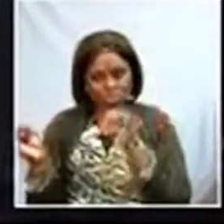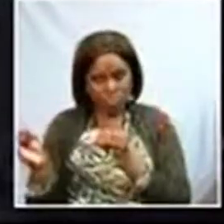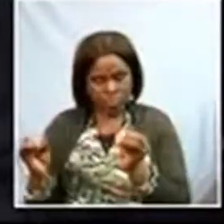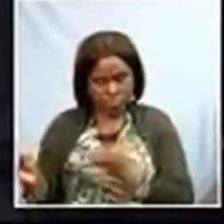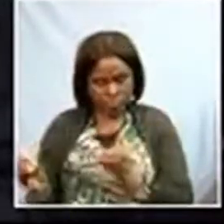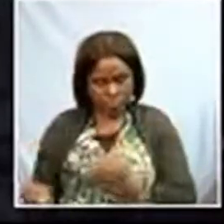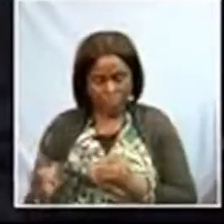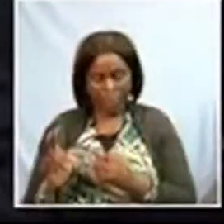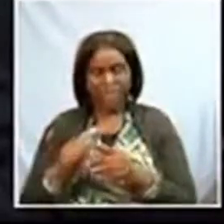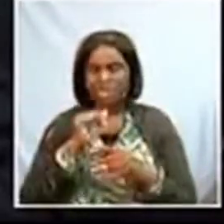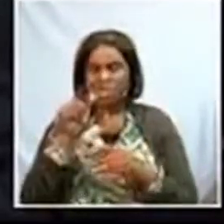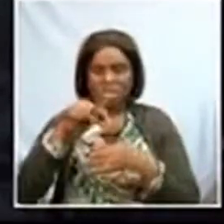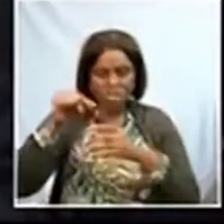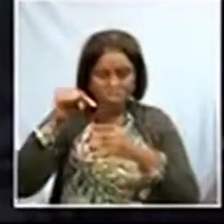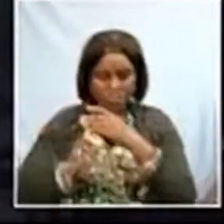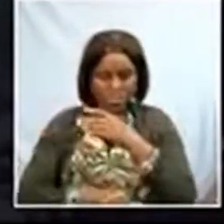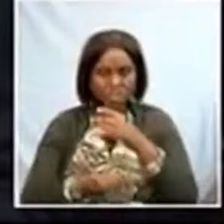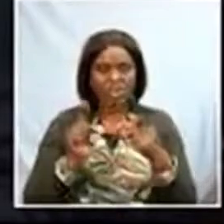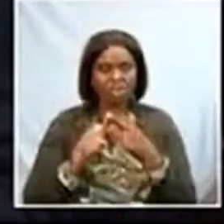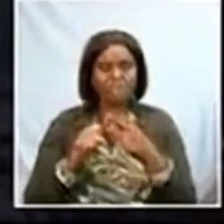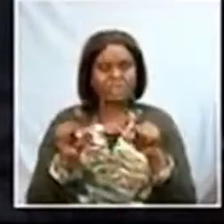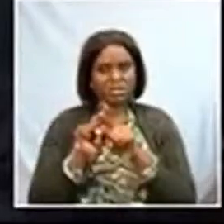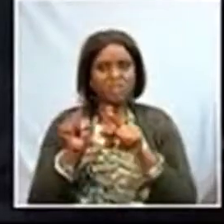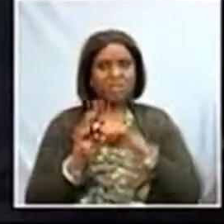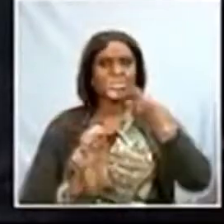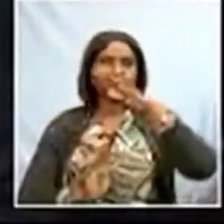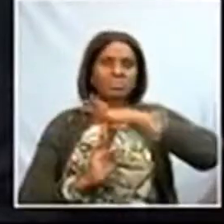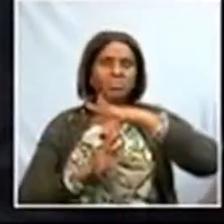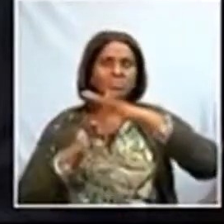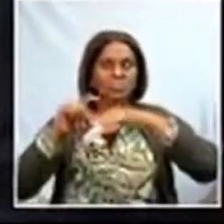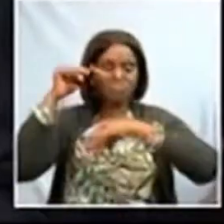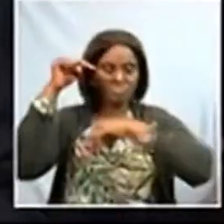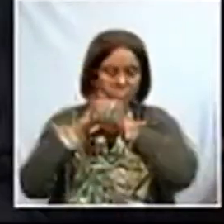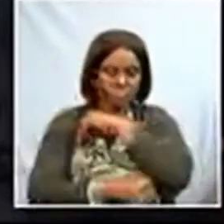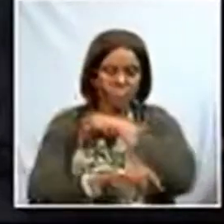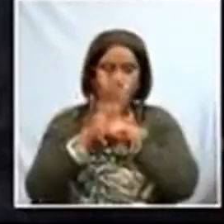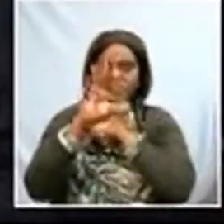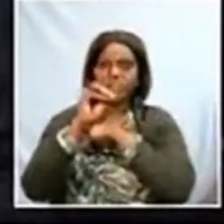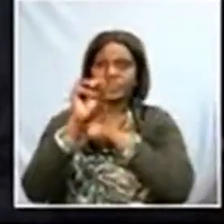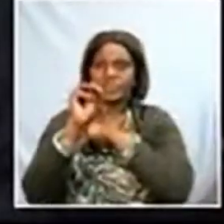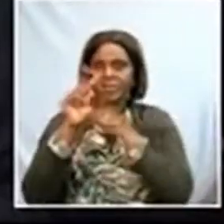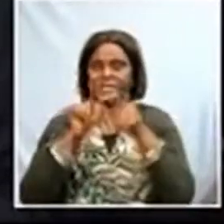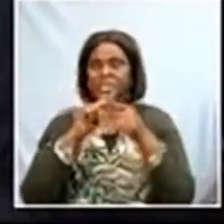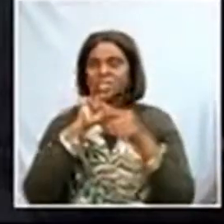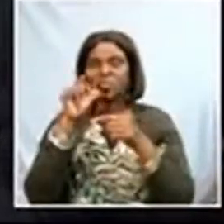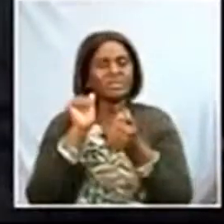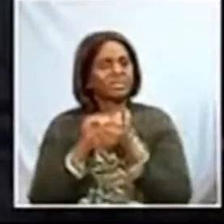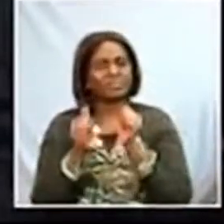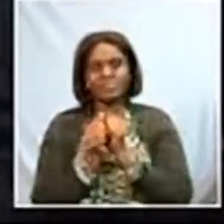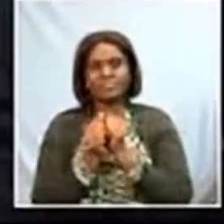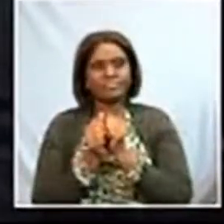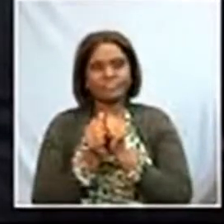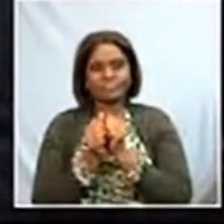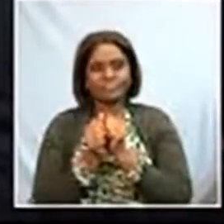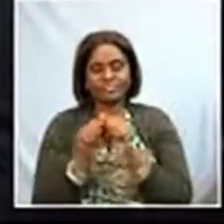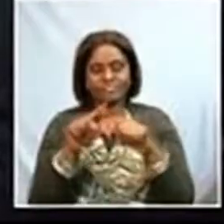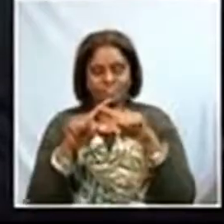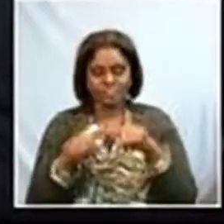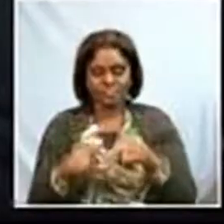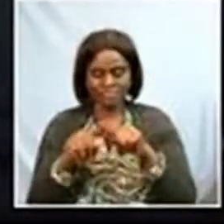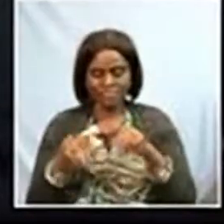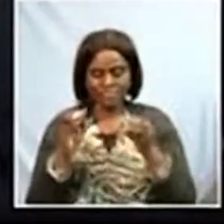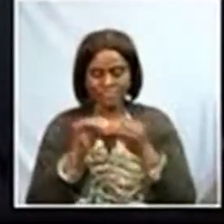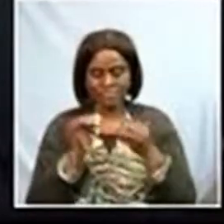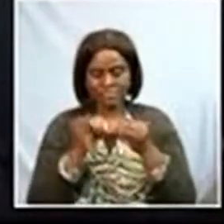Though they were not drilled to, you're saying the minimum required depth was 50 meters, but it doesn't matter. It depends on the